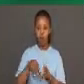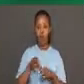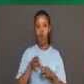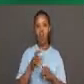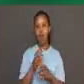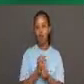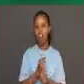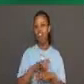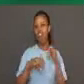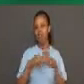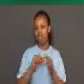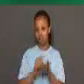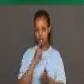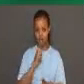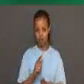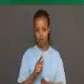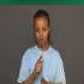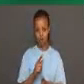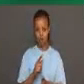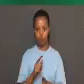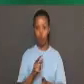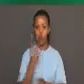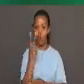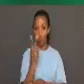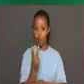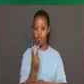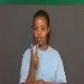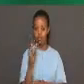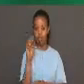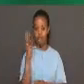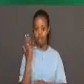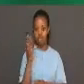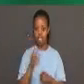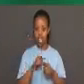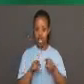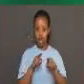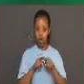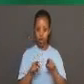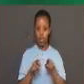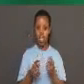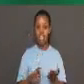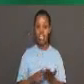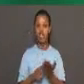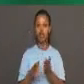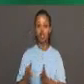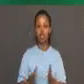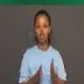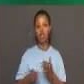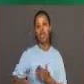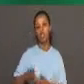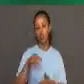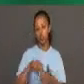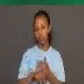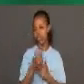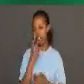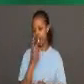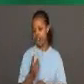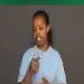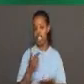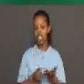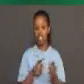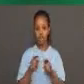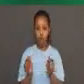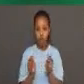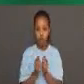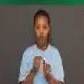We will learn about the two separate transport systems in plants that work